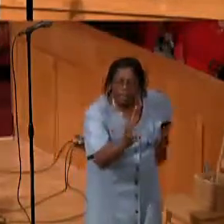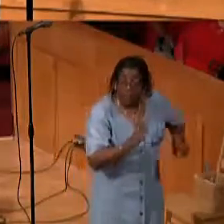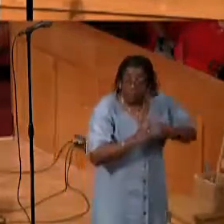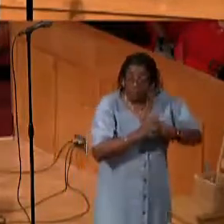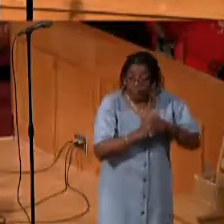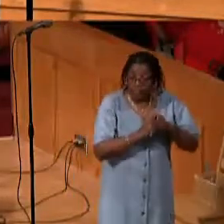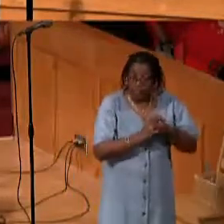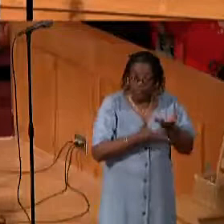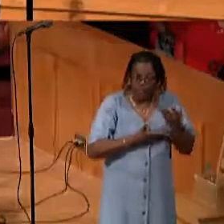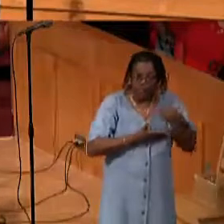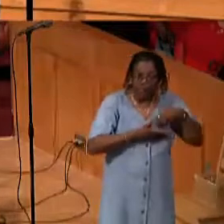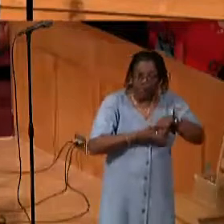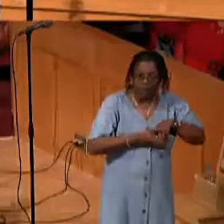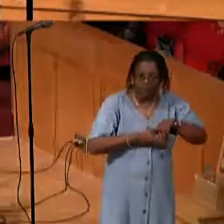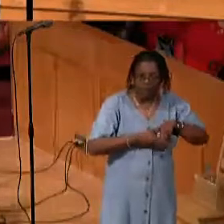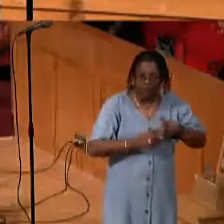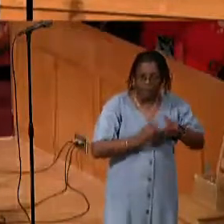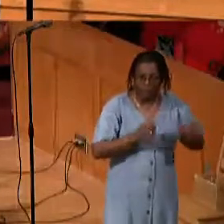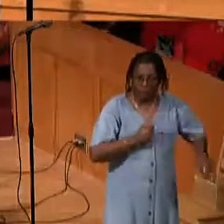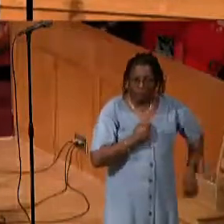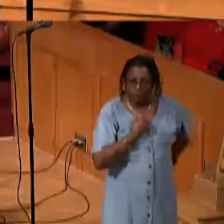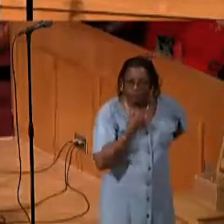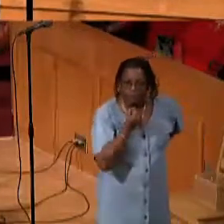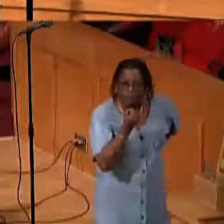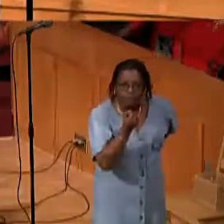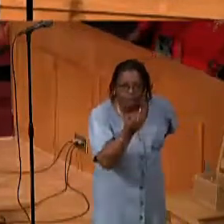You've got to magnify him with your mouth.